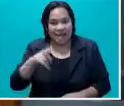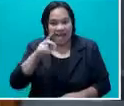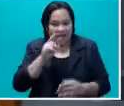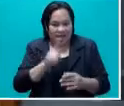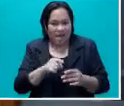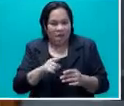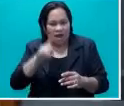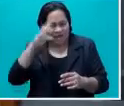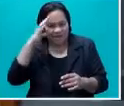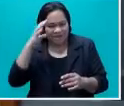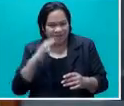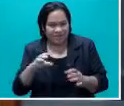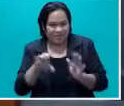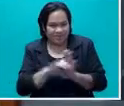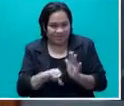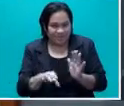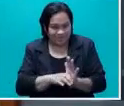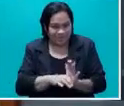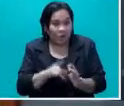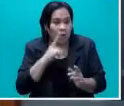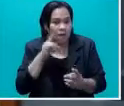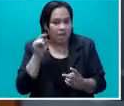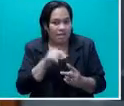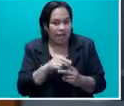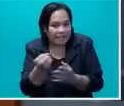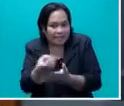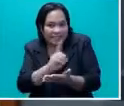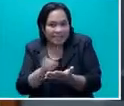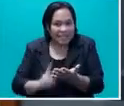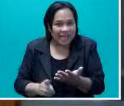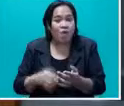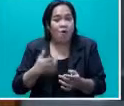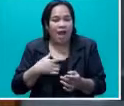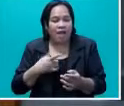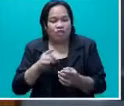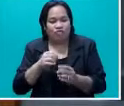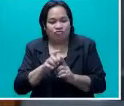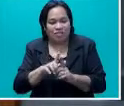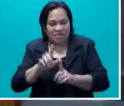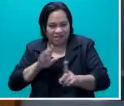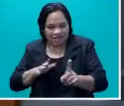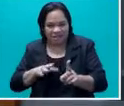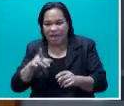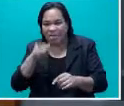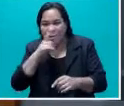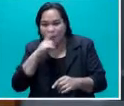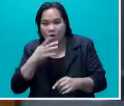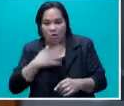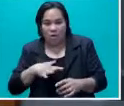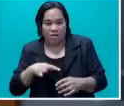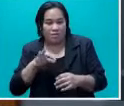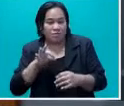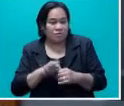constituency. This section has been deliberately designed to disadvantage aspiring candidates from other